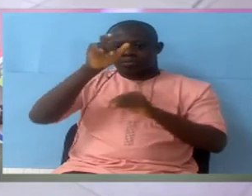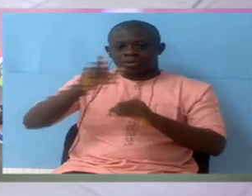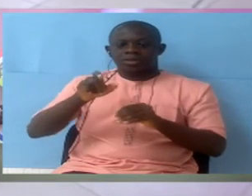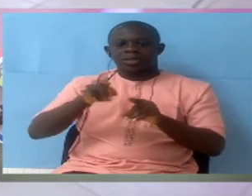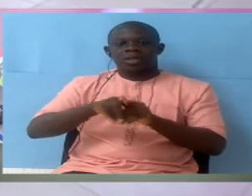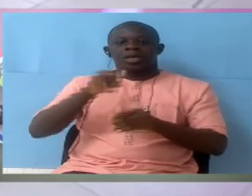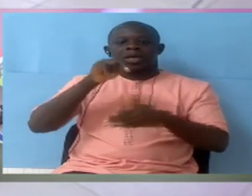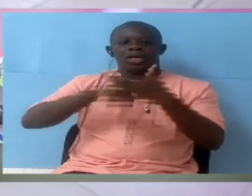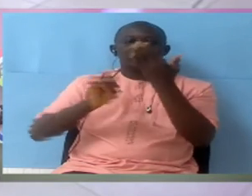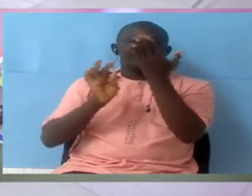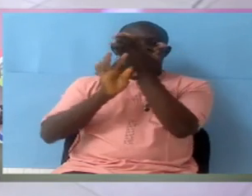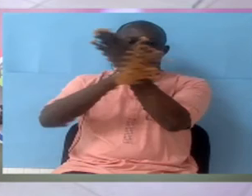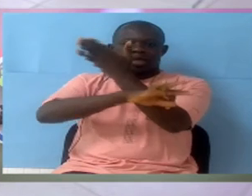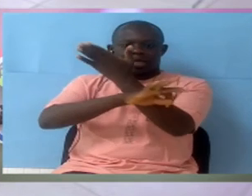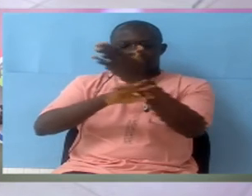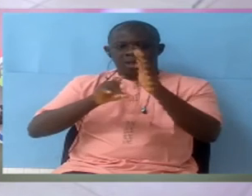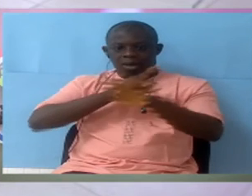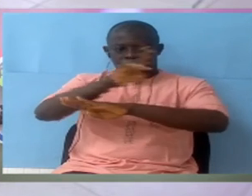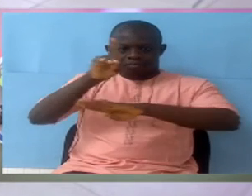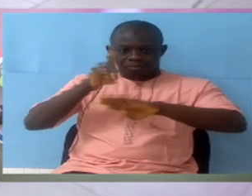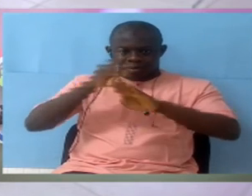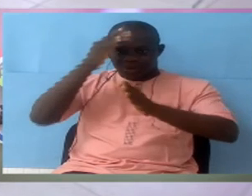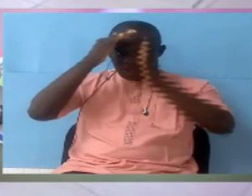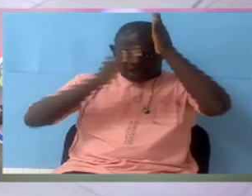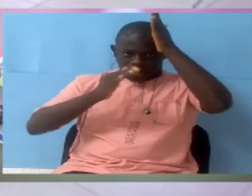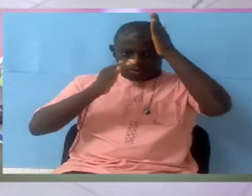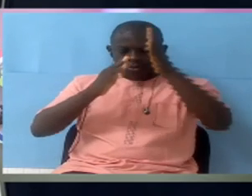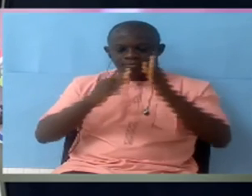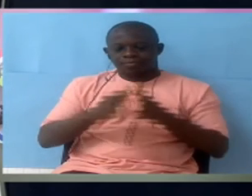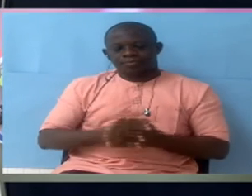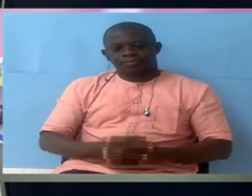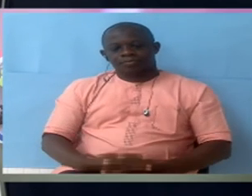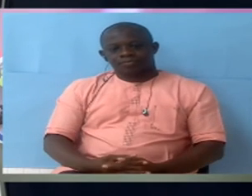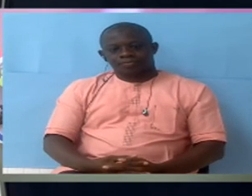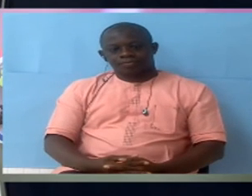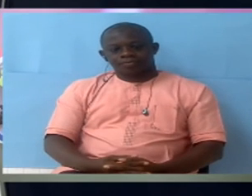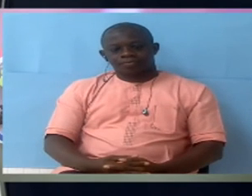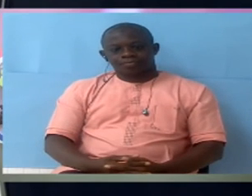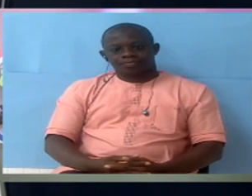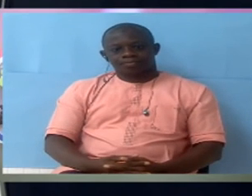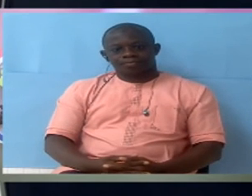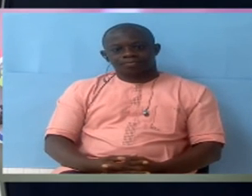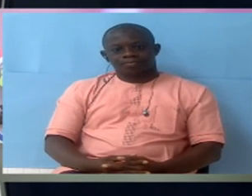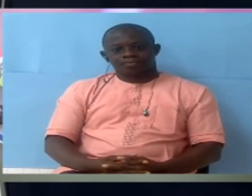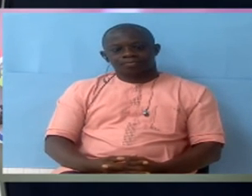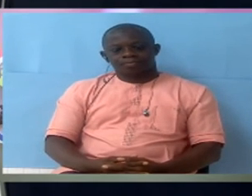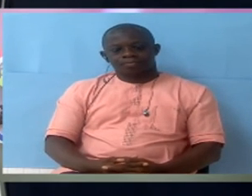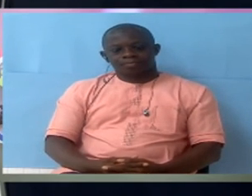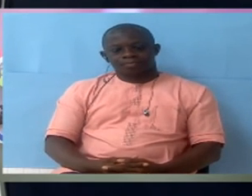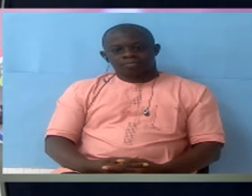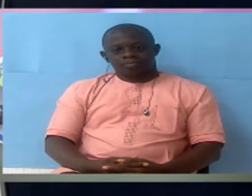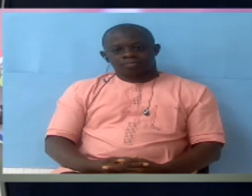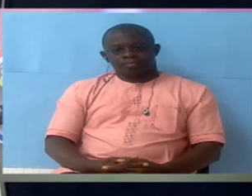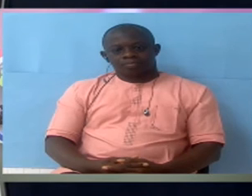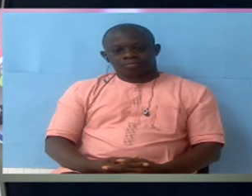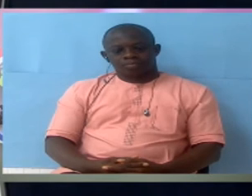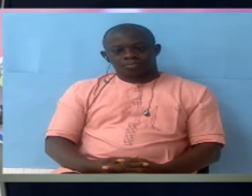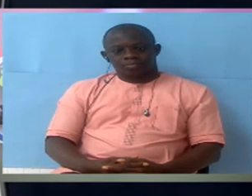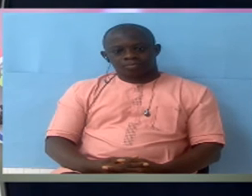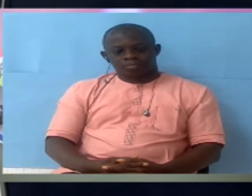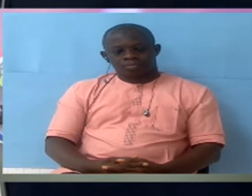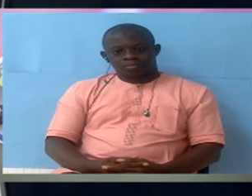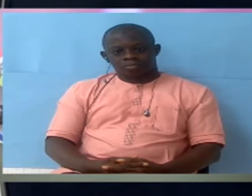délu 2005 biñ la tané def la commanding officer of the infantry battalion, guards